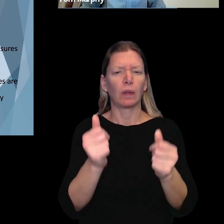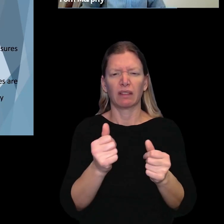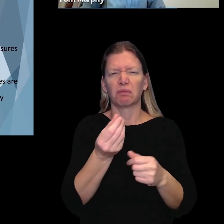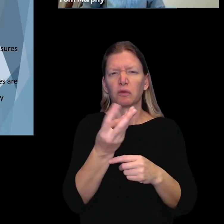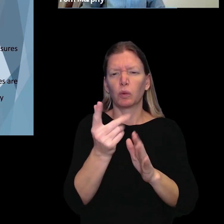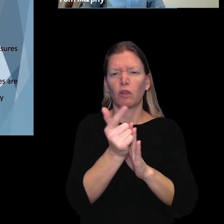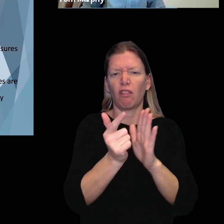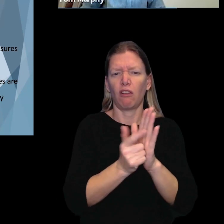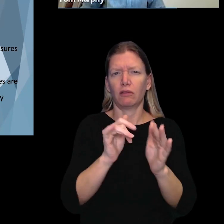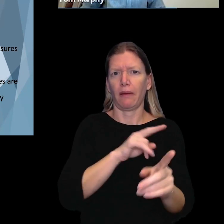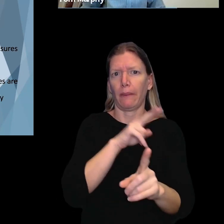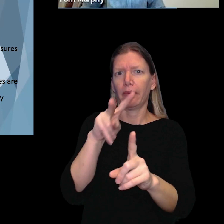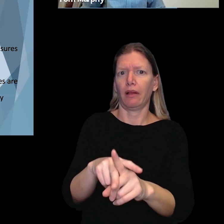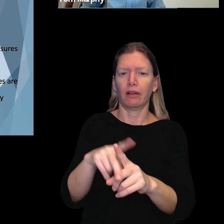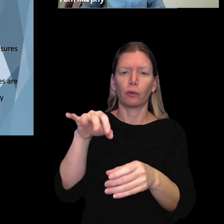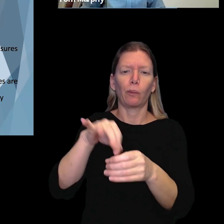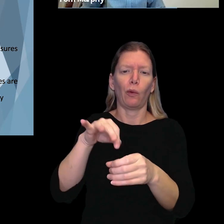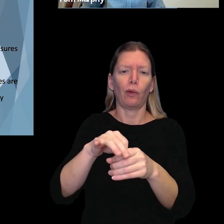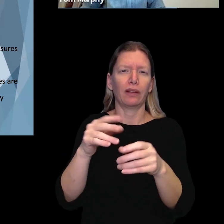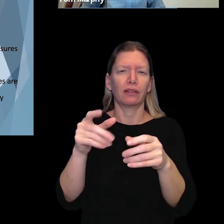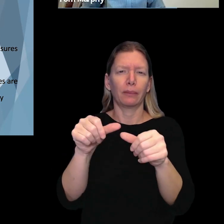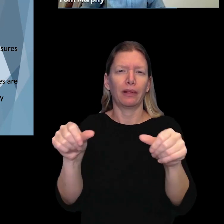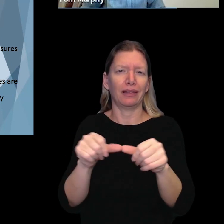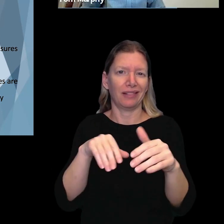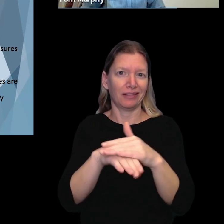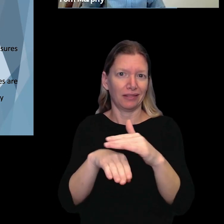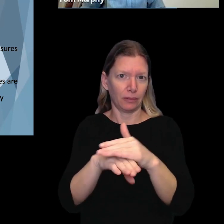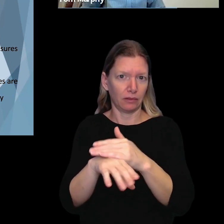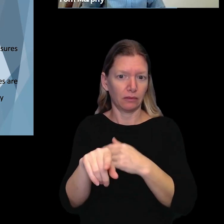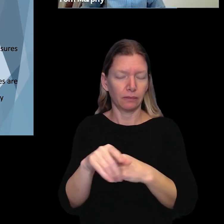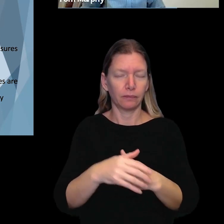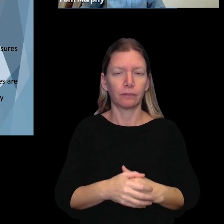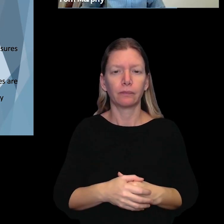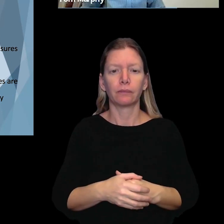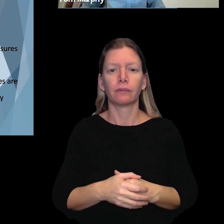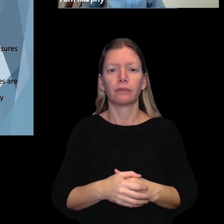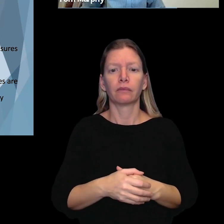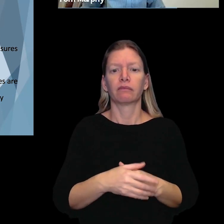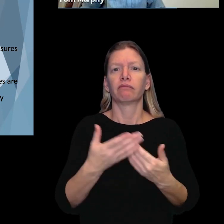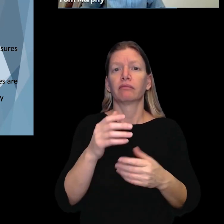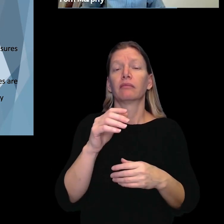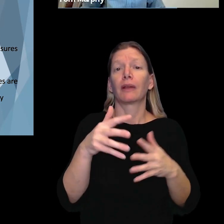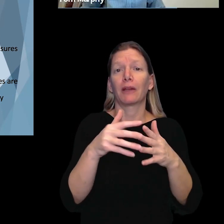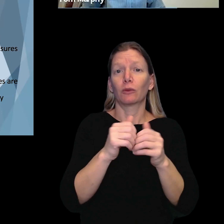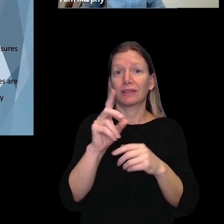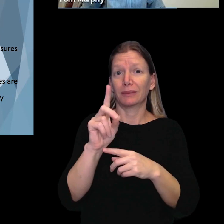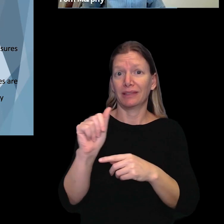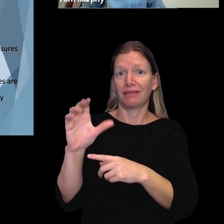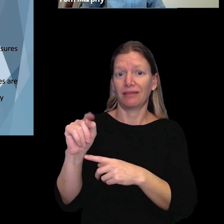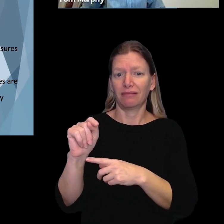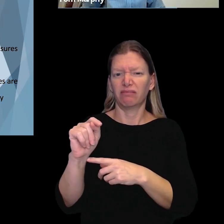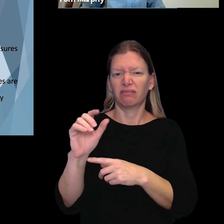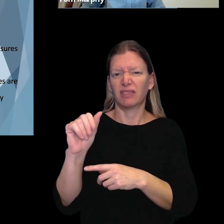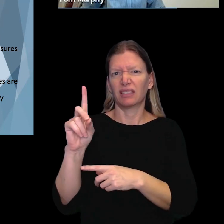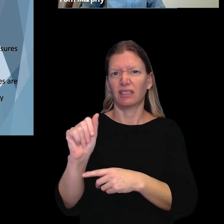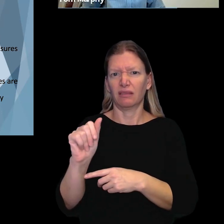So just very quickly, a couple of the laws that apply to polling place accessibility. There is the